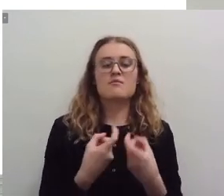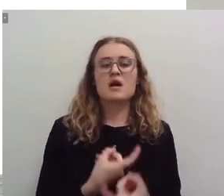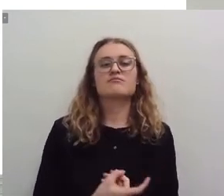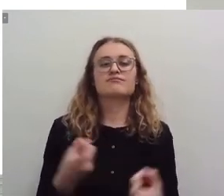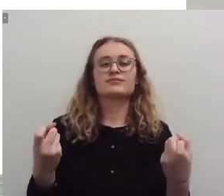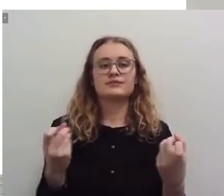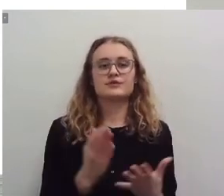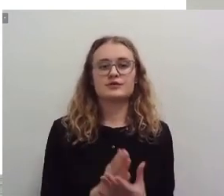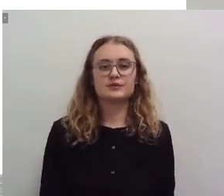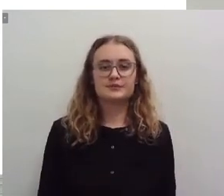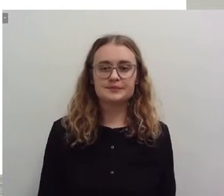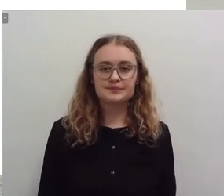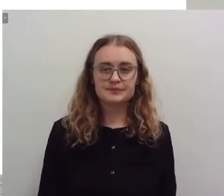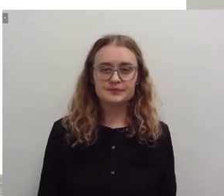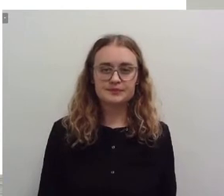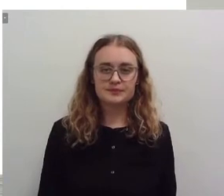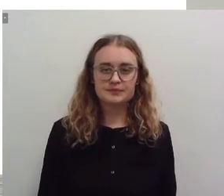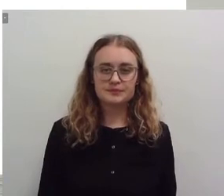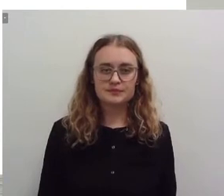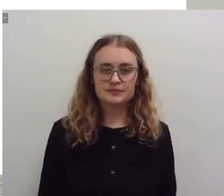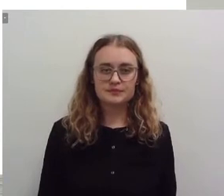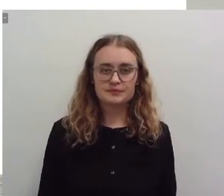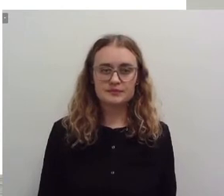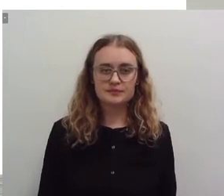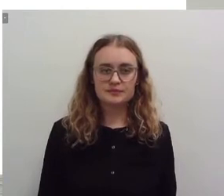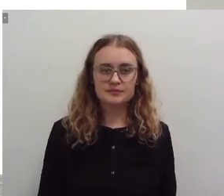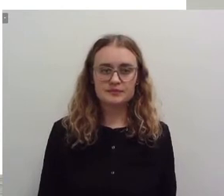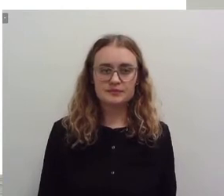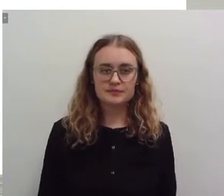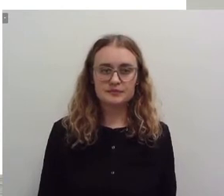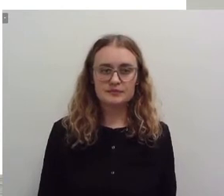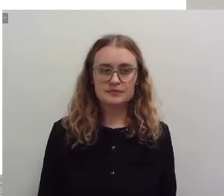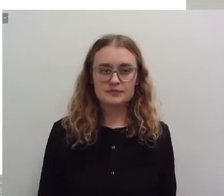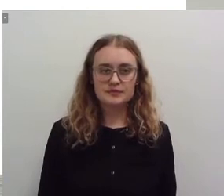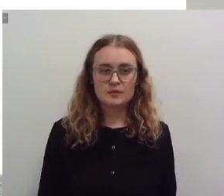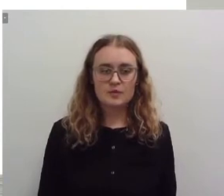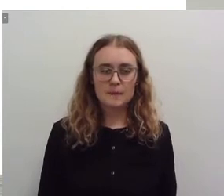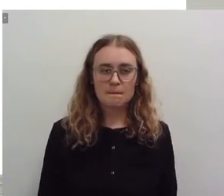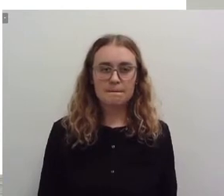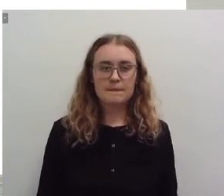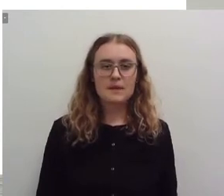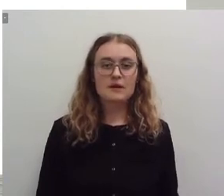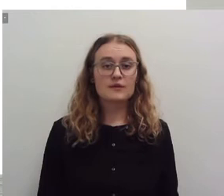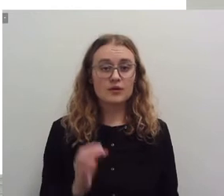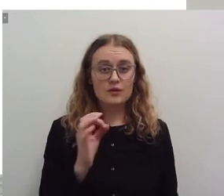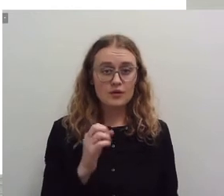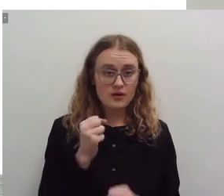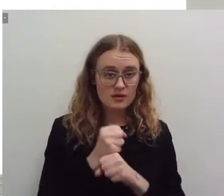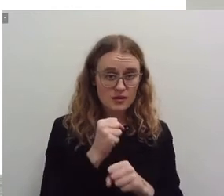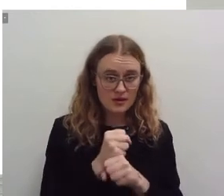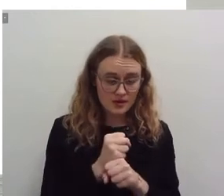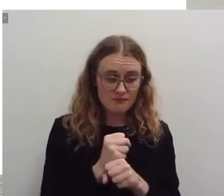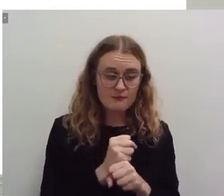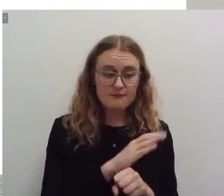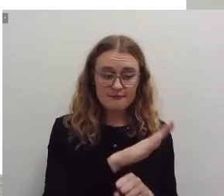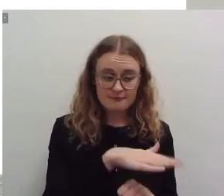the essence of your work. And Agather, I would like to start with you. You talked a little bit about working together as a